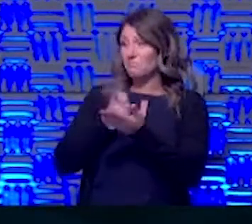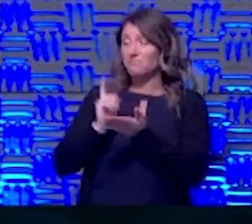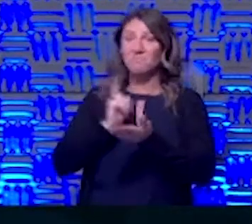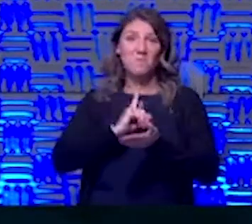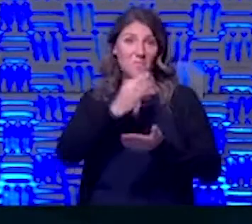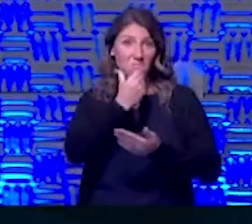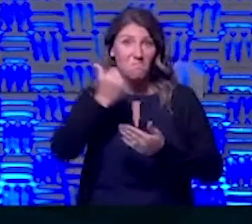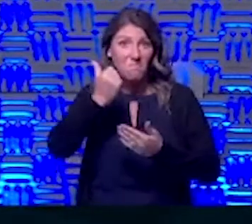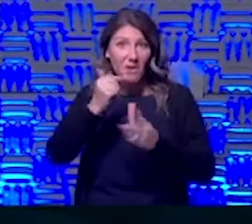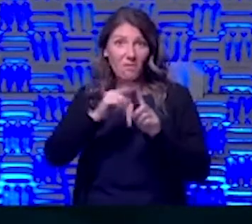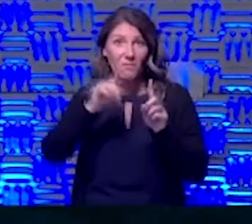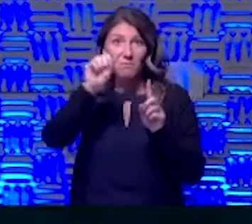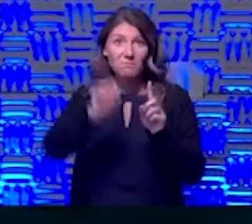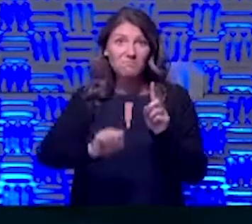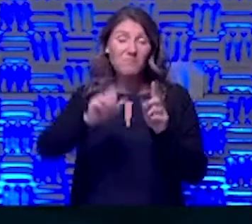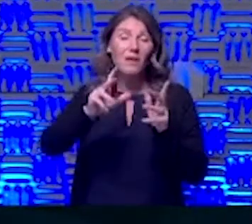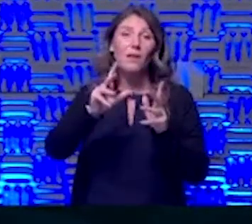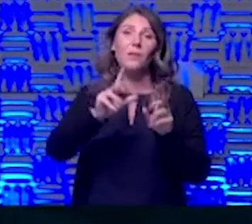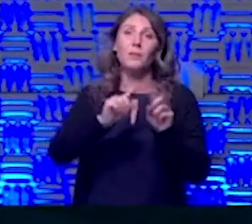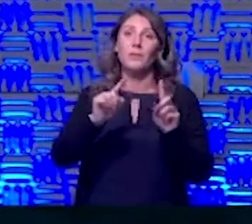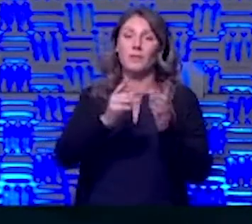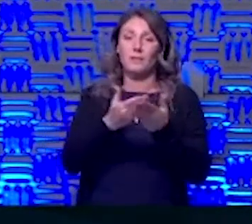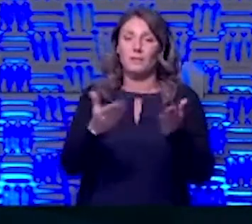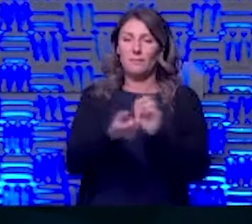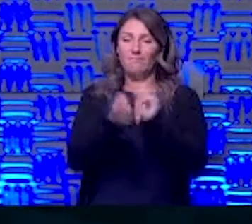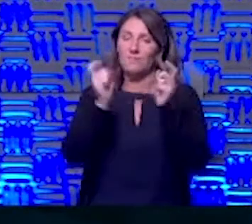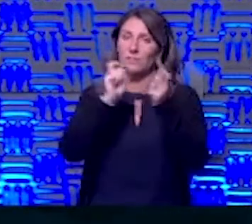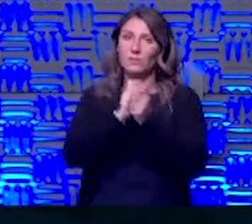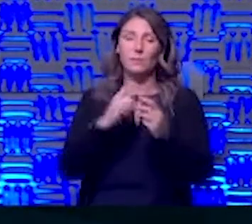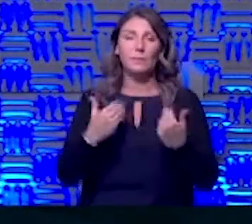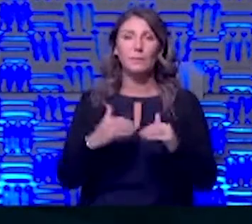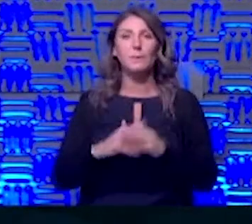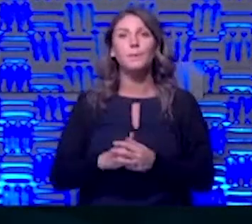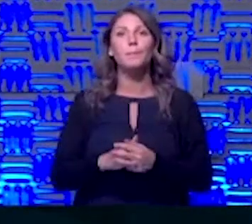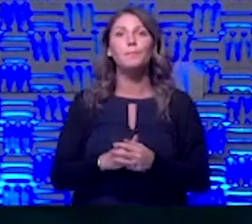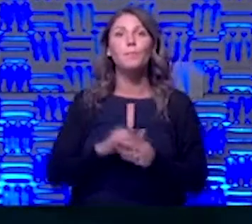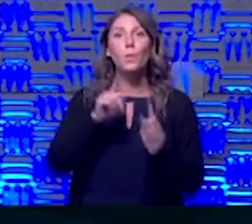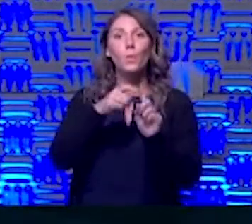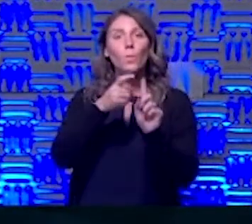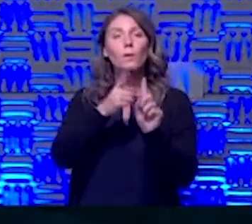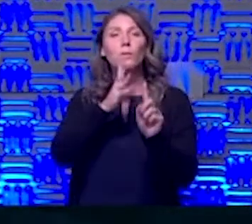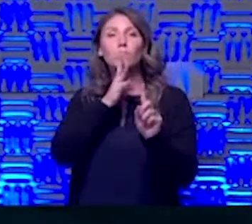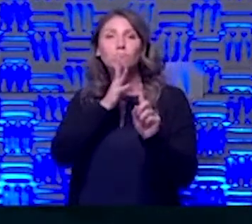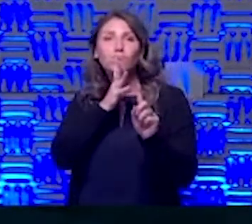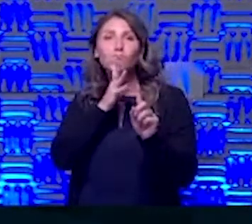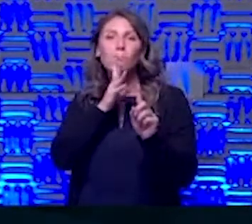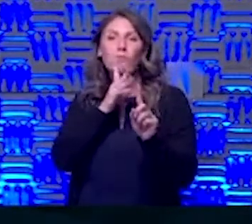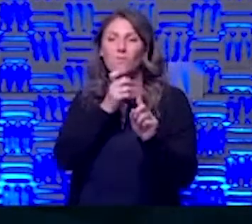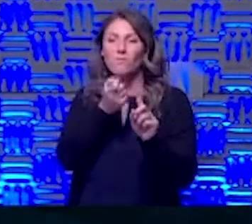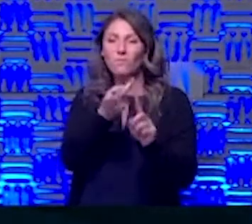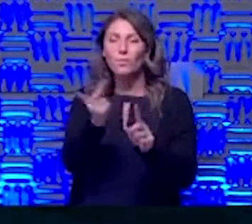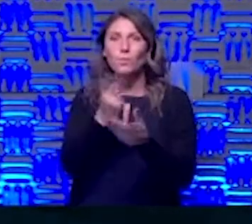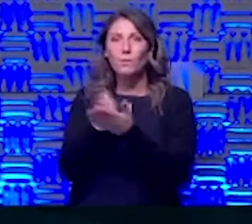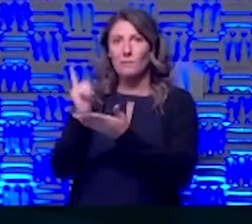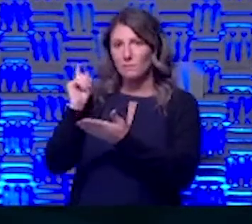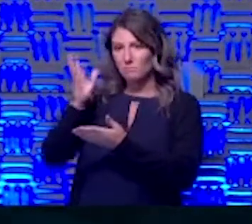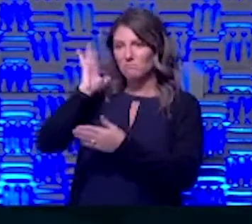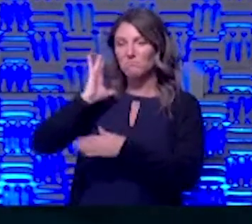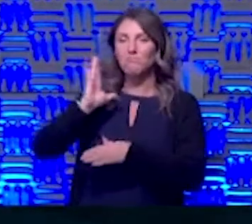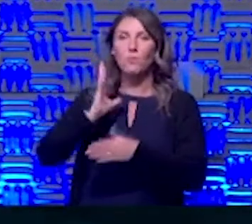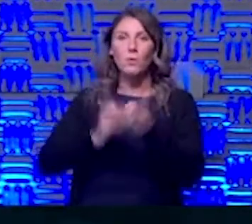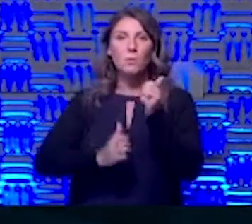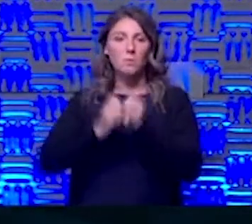south, but things have changed. When I spoke to you guys a couple of weeks ago, most of our